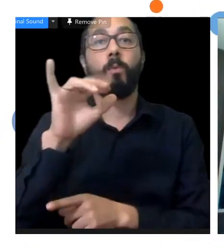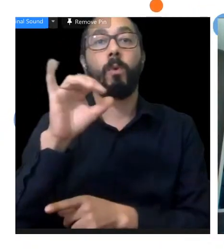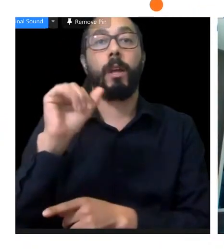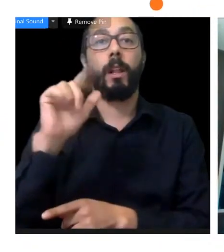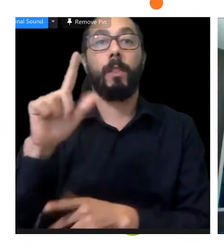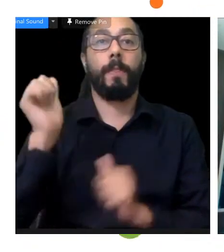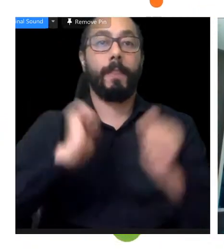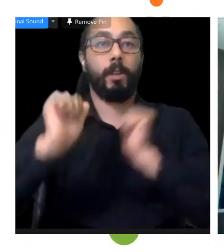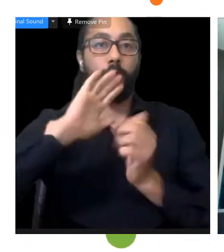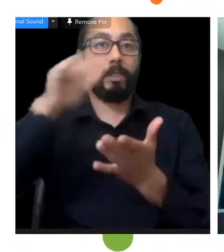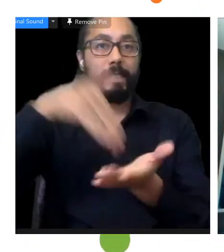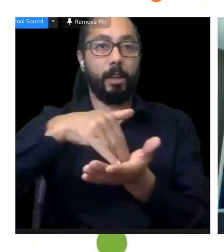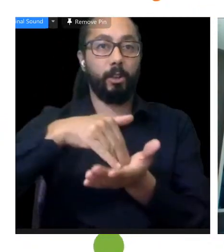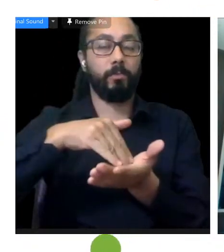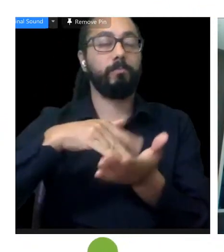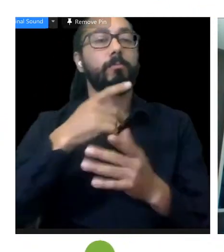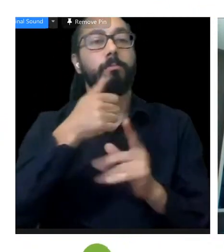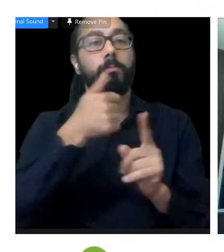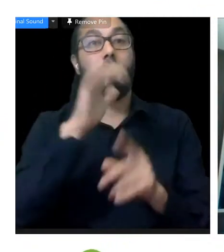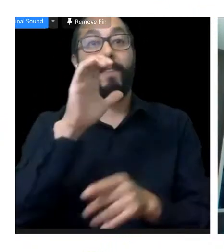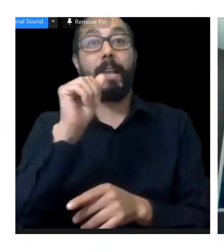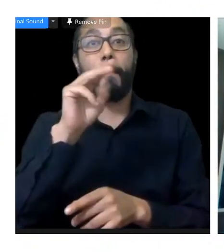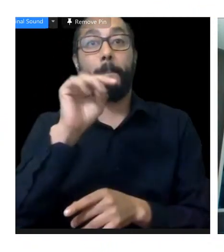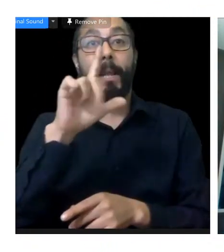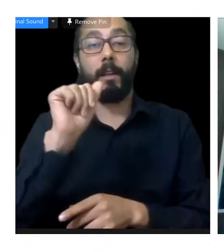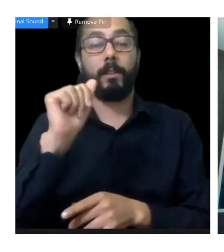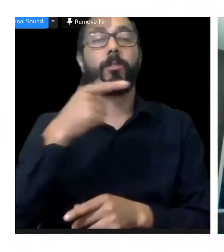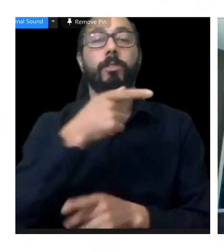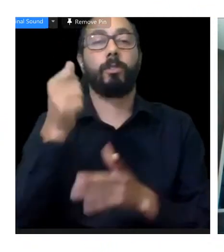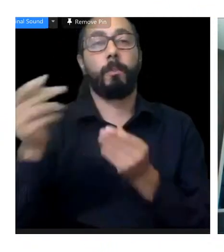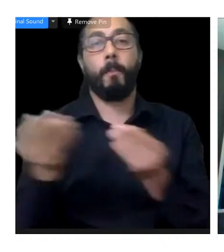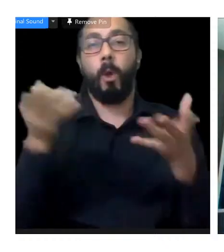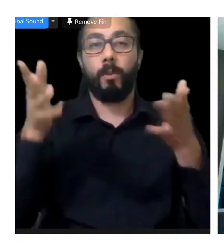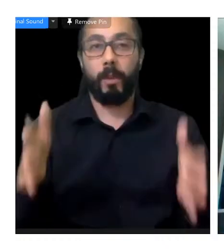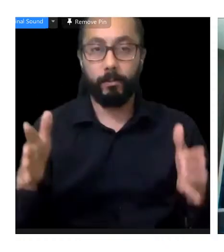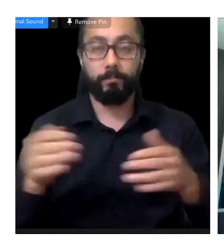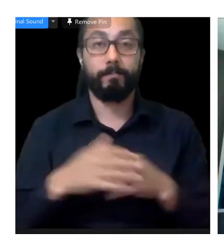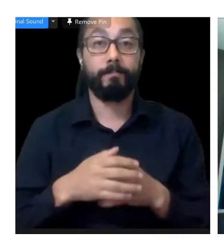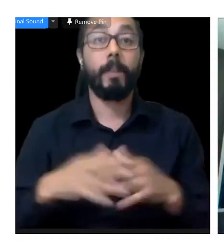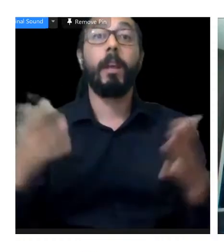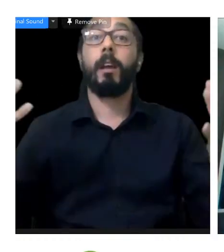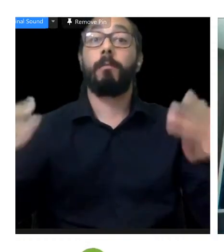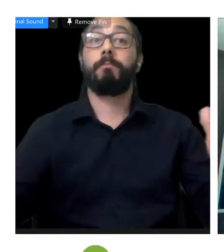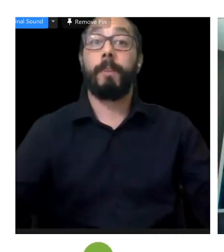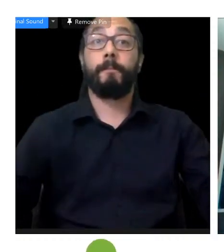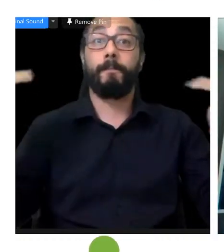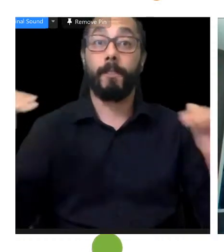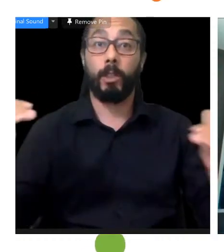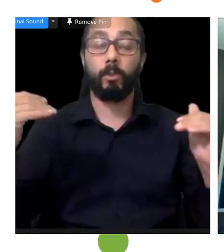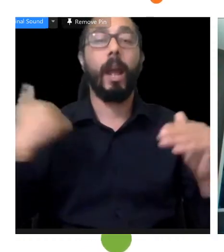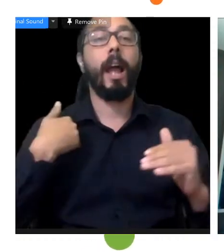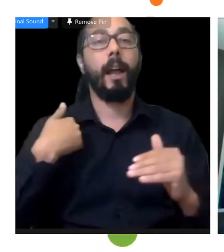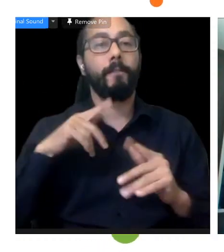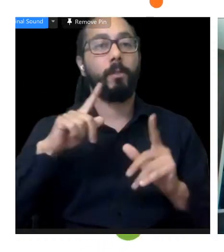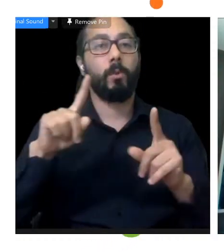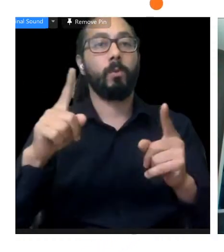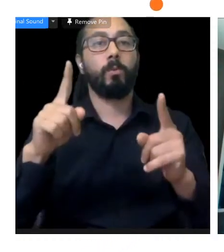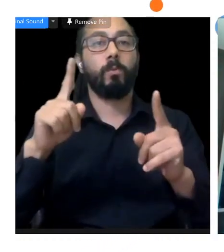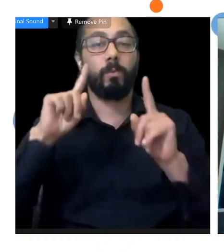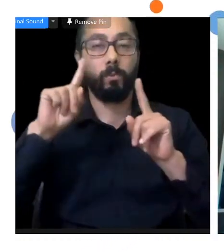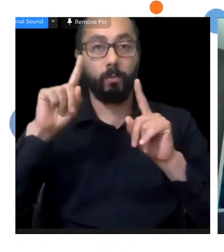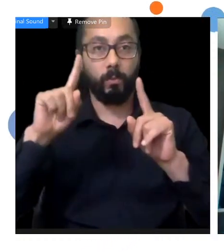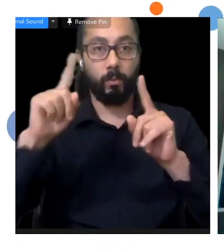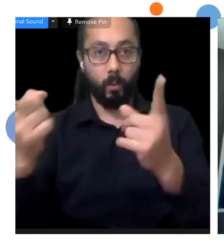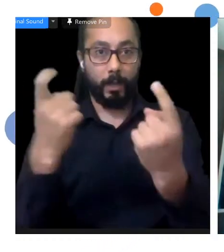As always, we'll have time for Q&A. I will ask you to share your questions in the question box just on the bottom of your screen. We'll use a poll